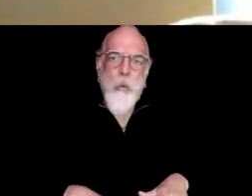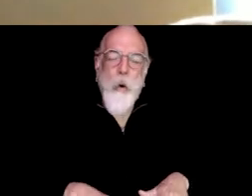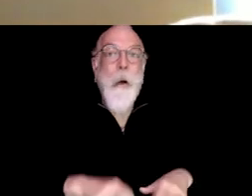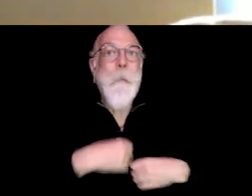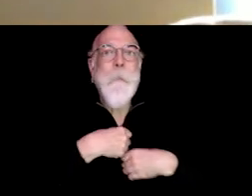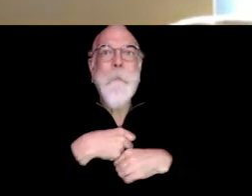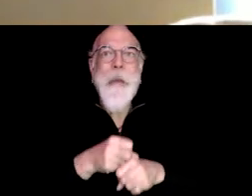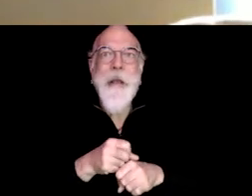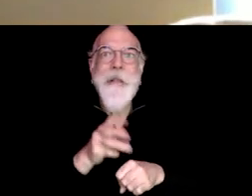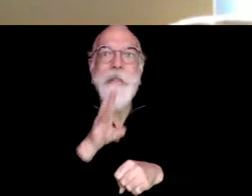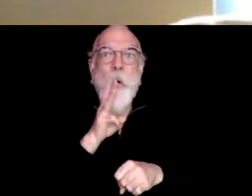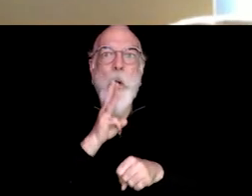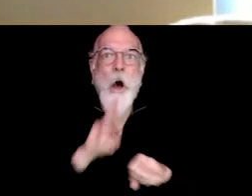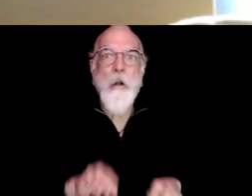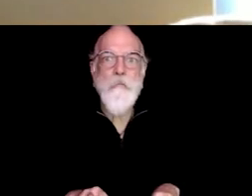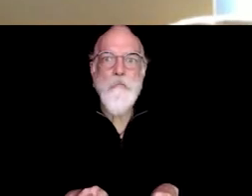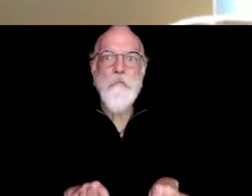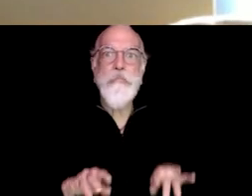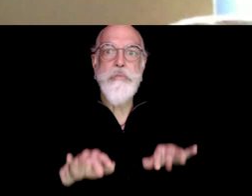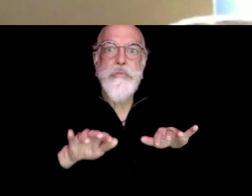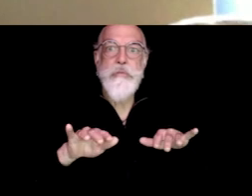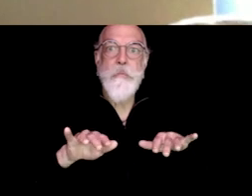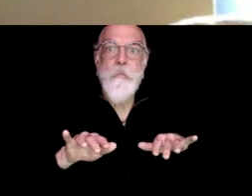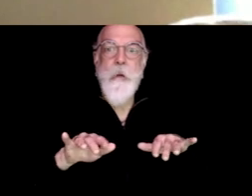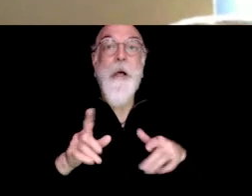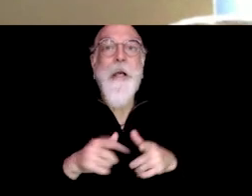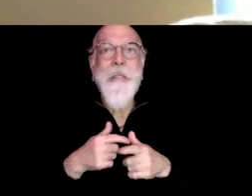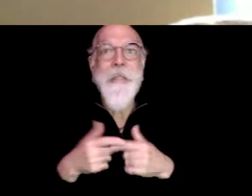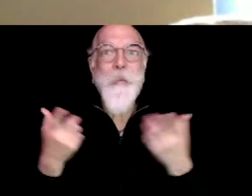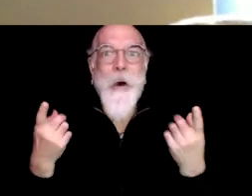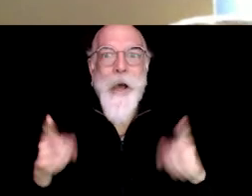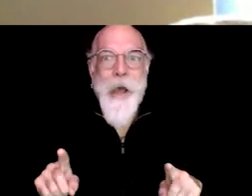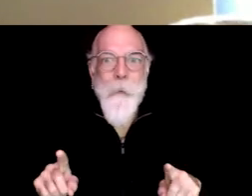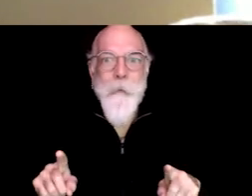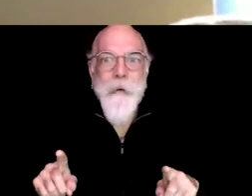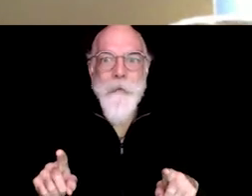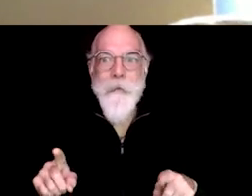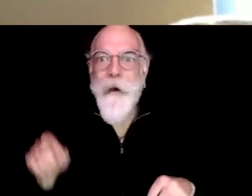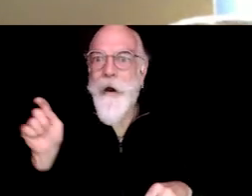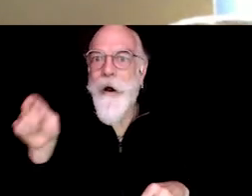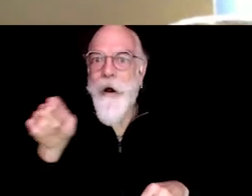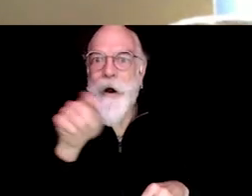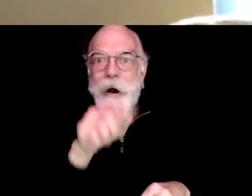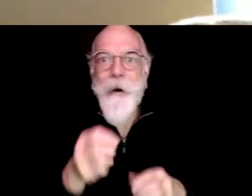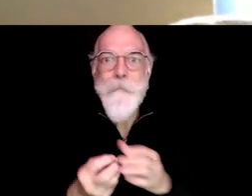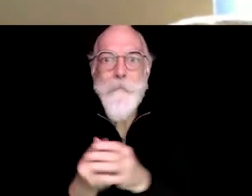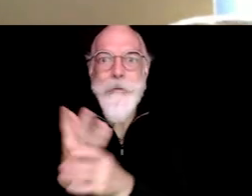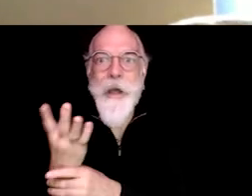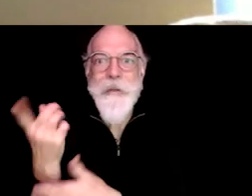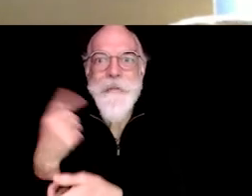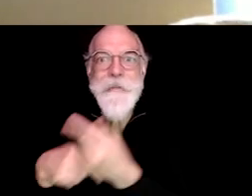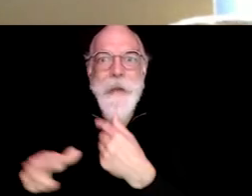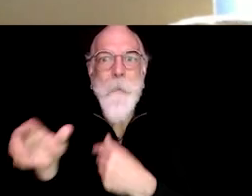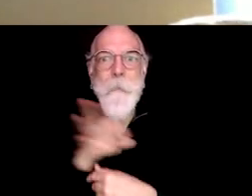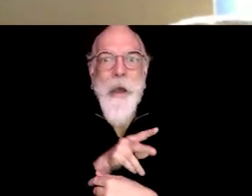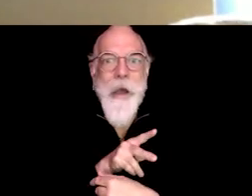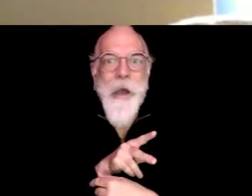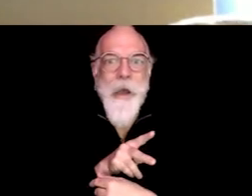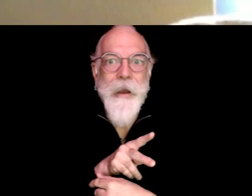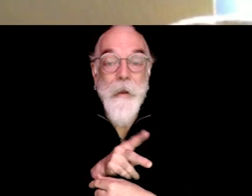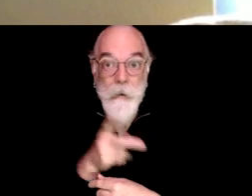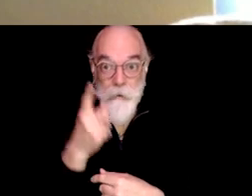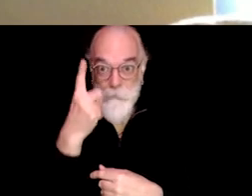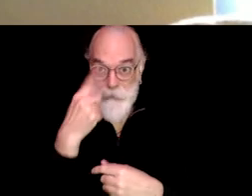brought back the water, which then brought back many plants that had been there. And the plants